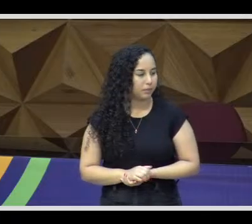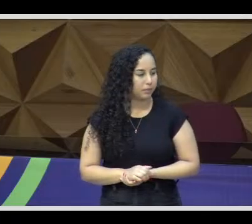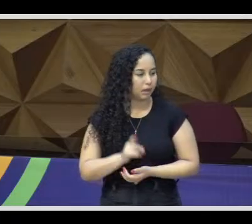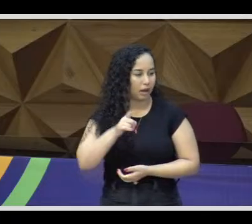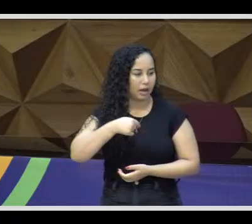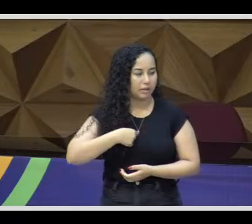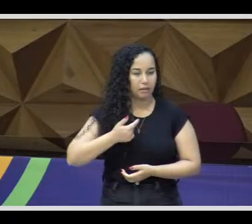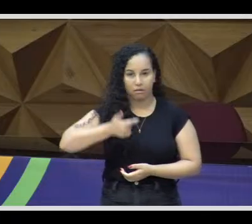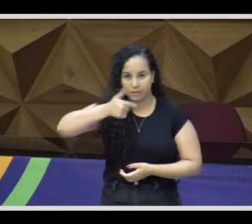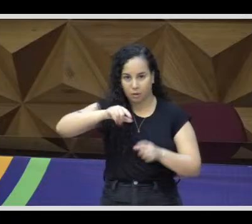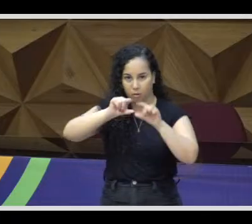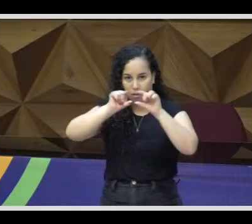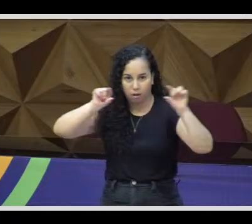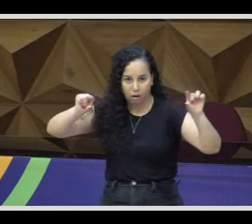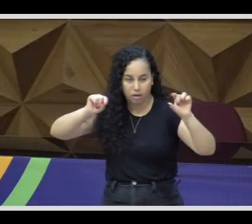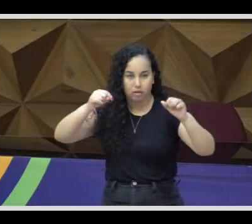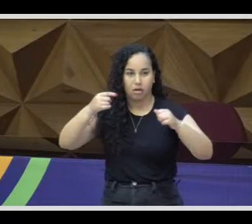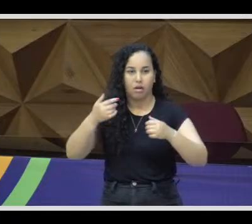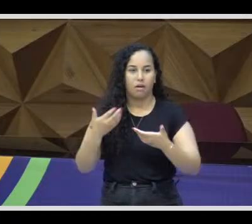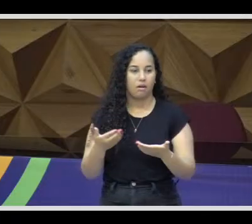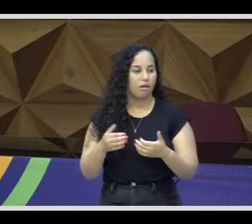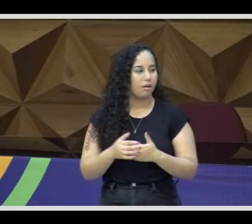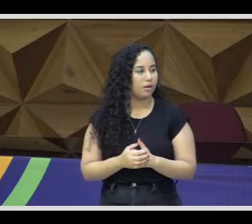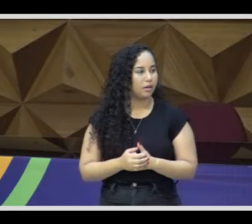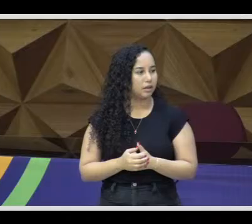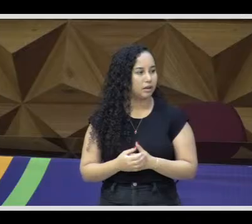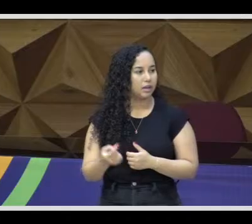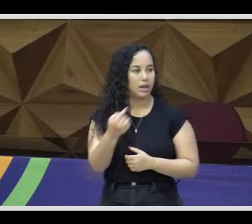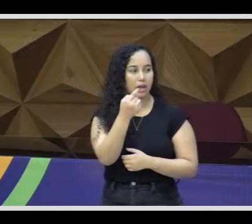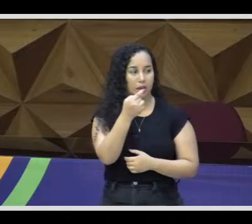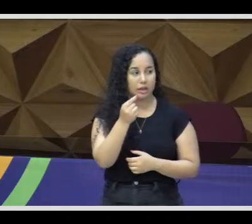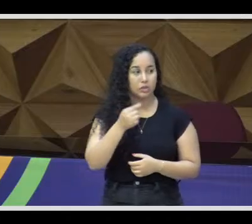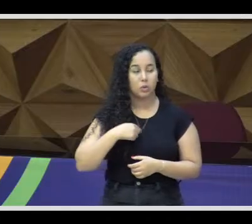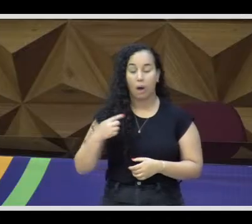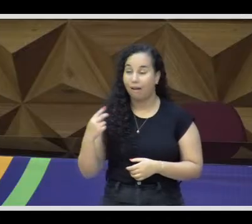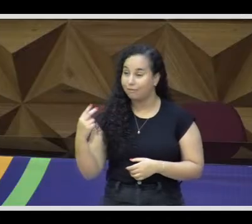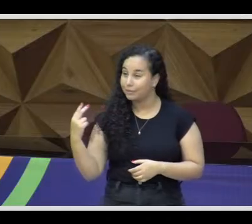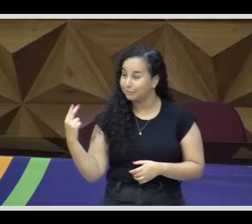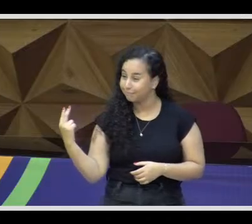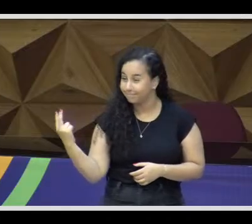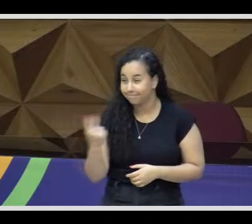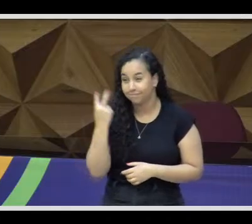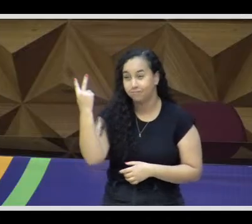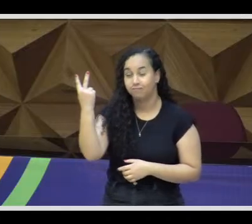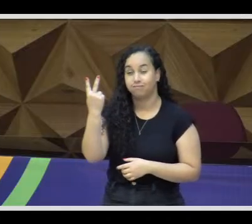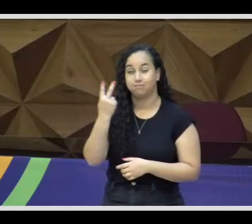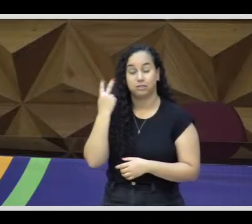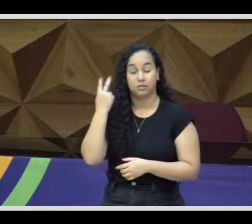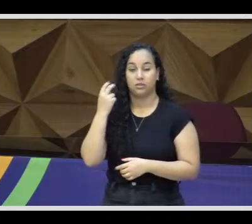line in the screen. And this is a very important